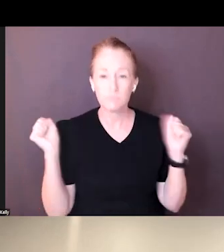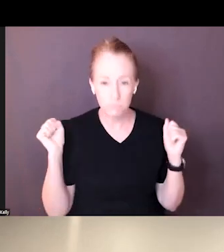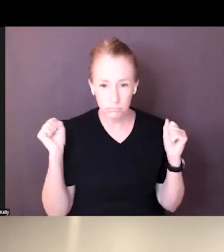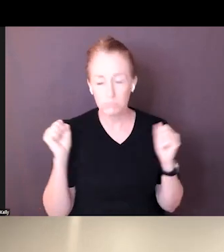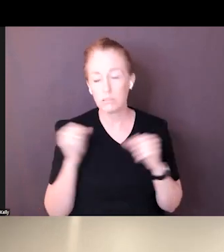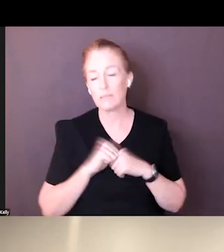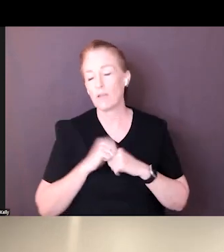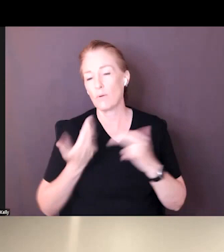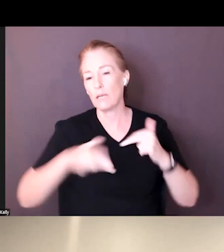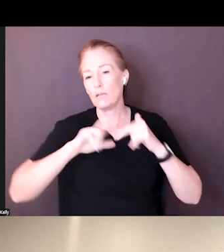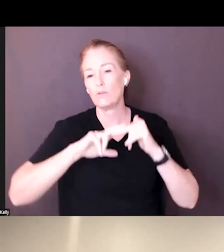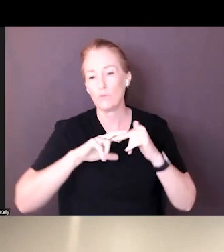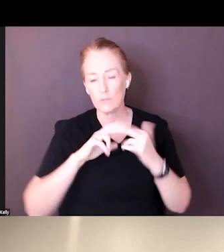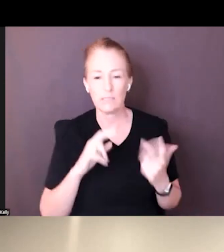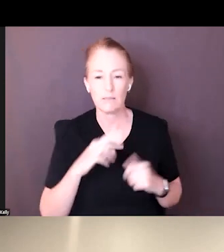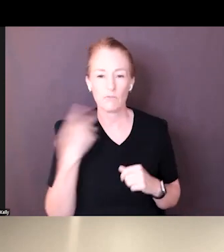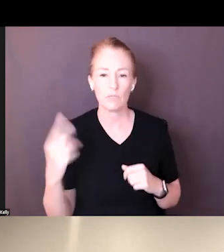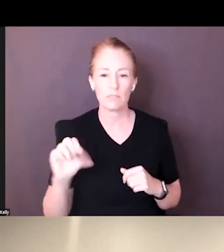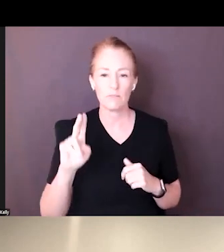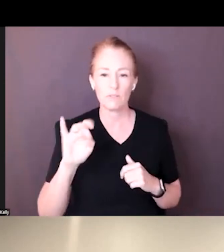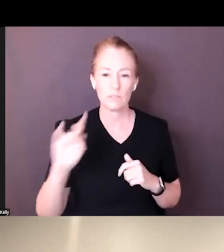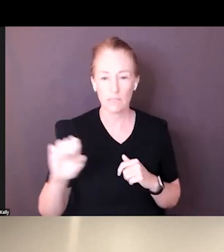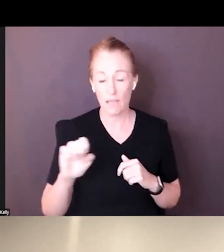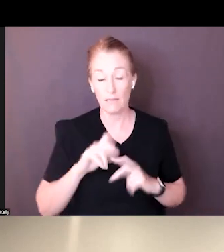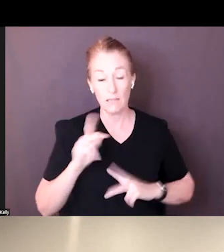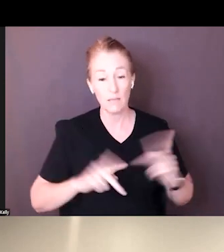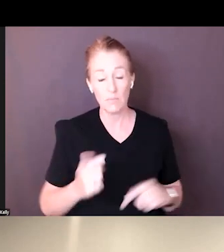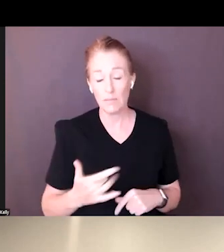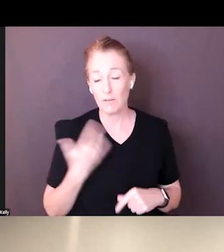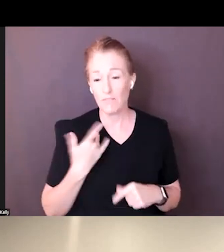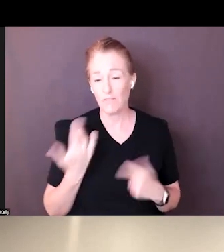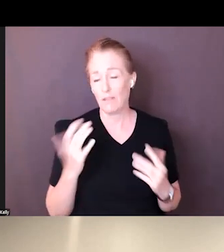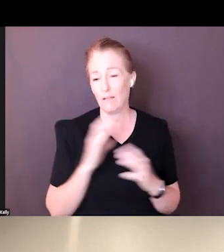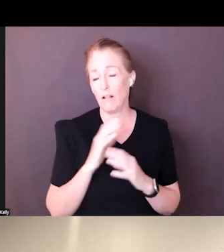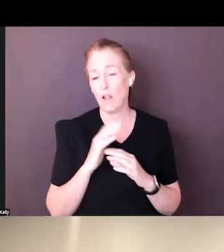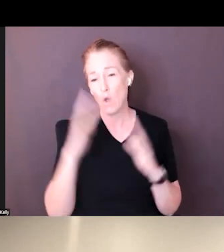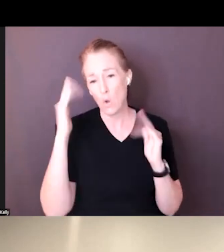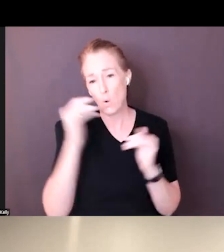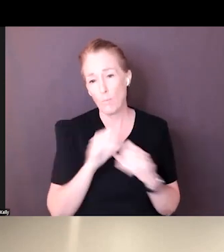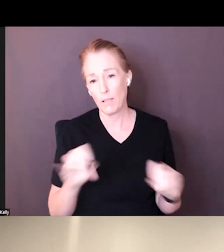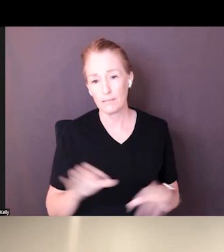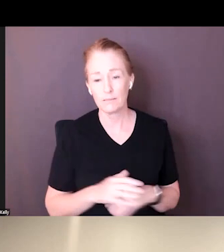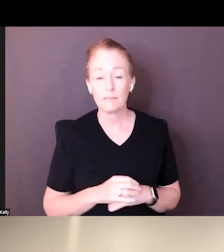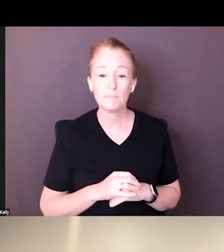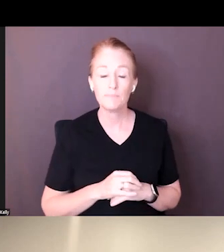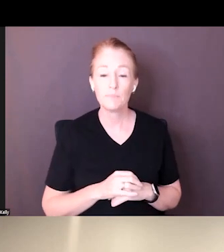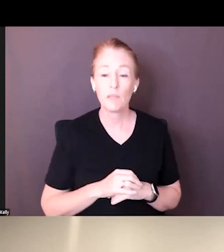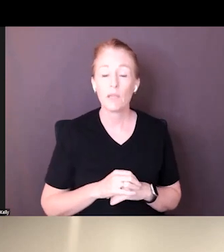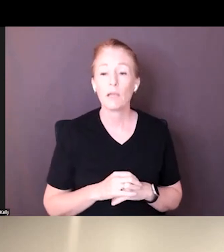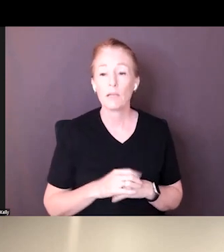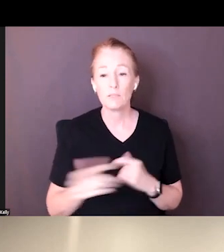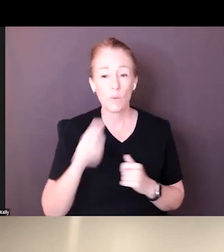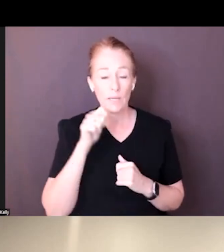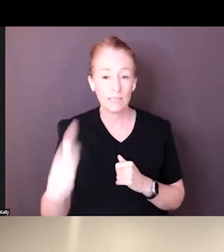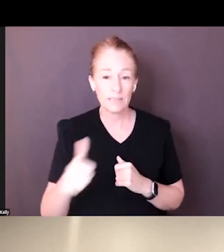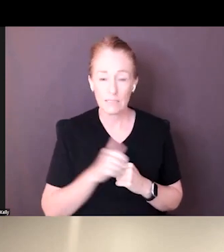So the picture becomes pretty bleak. And I want to also reiterate what Stefan said, that it's not just abrupt